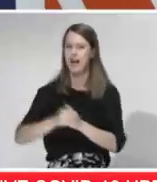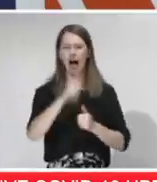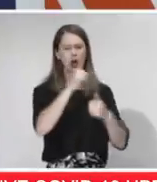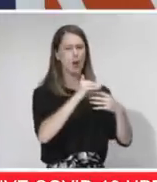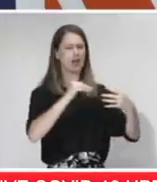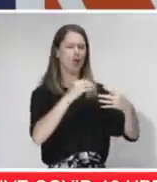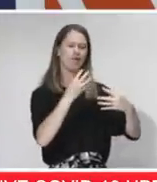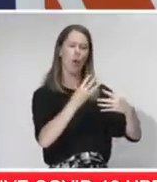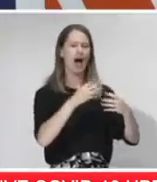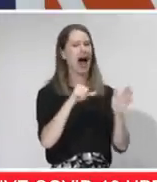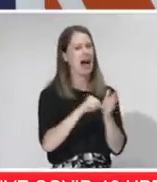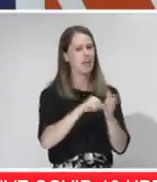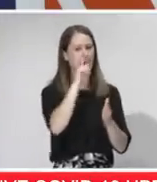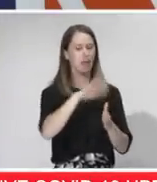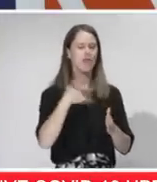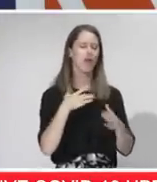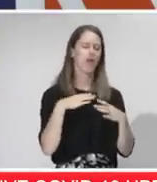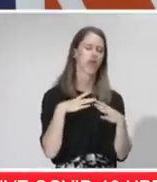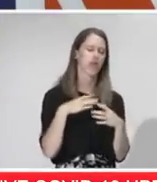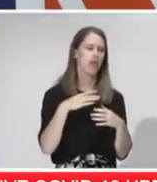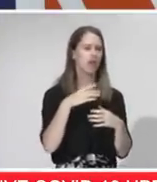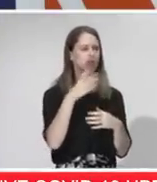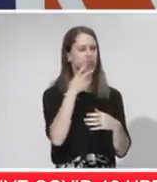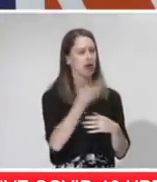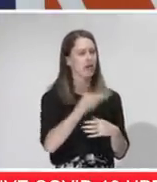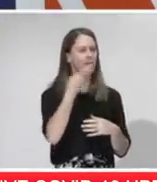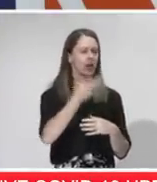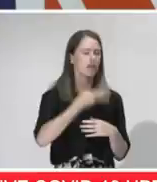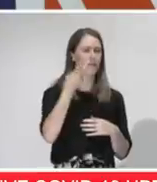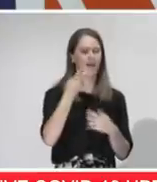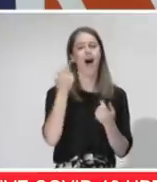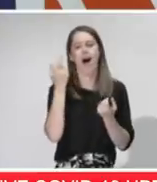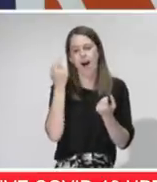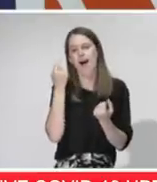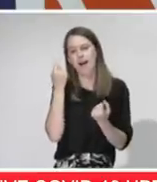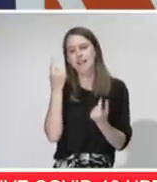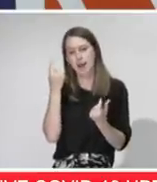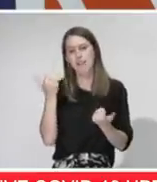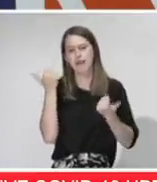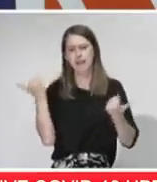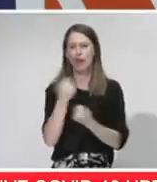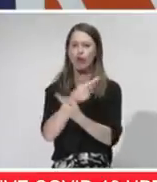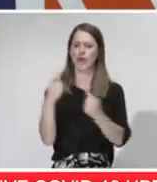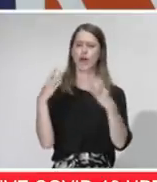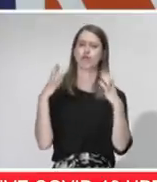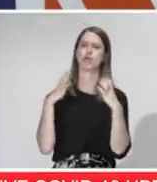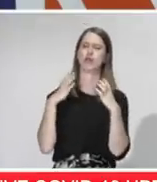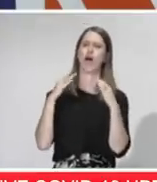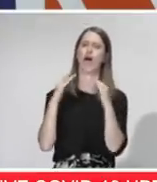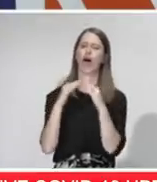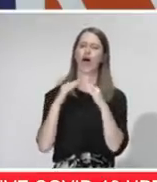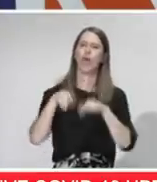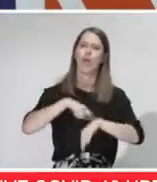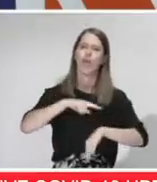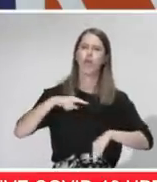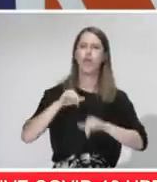and repetitive for everyone. I do not underestimate the stresses and strains many of you will be experiencing at home the longer